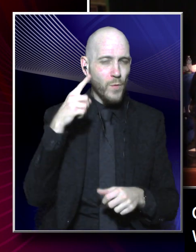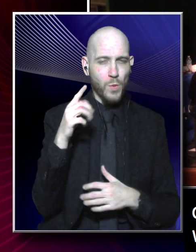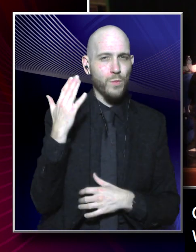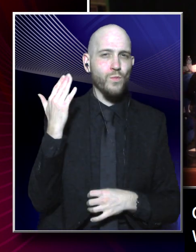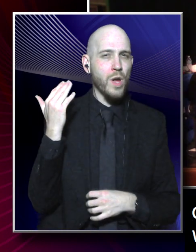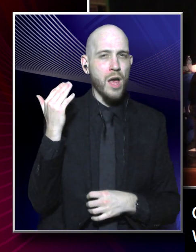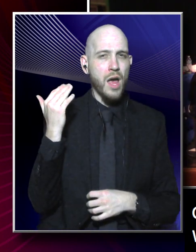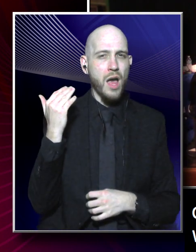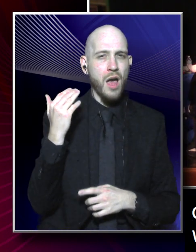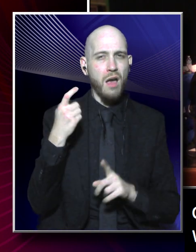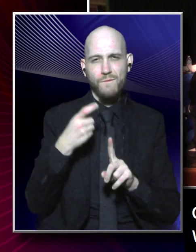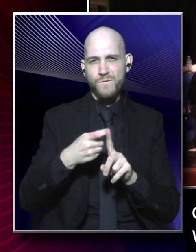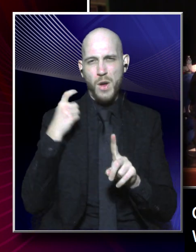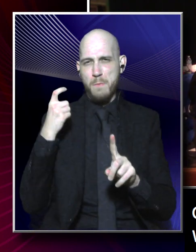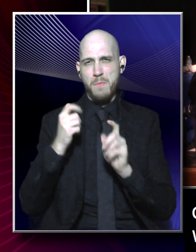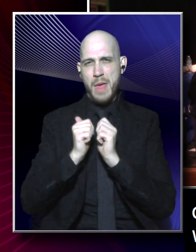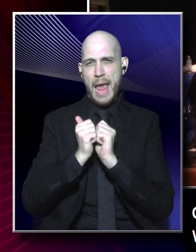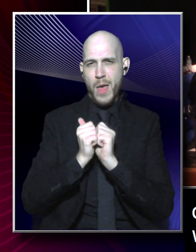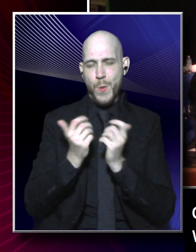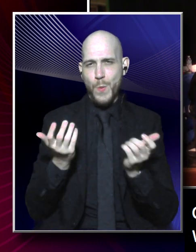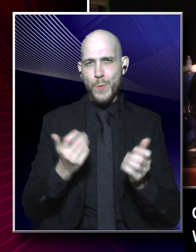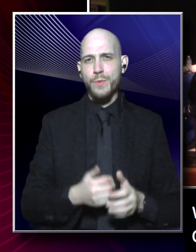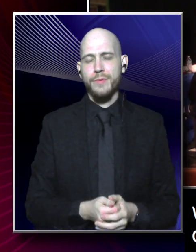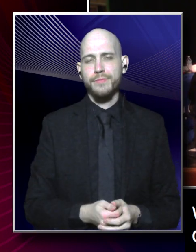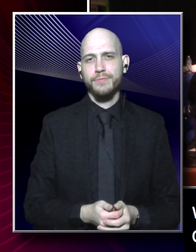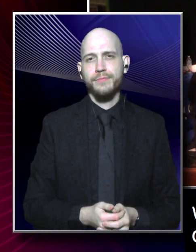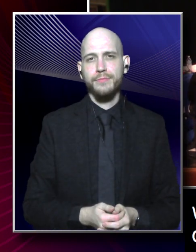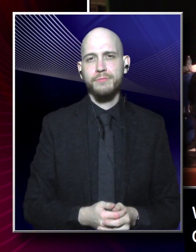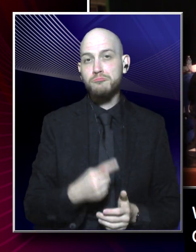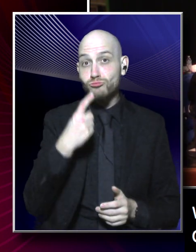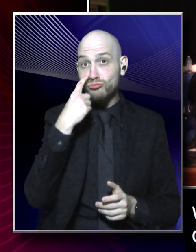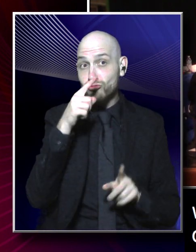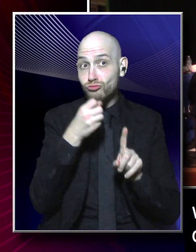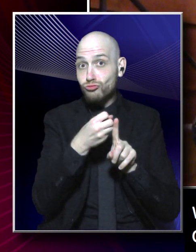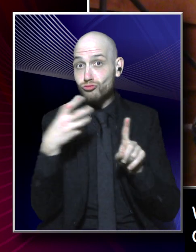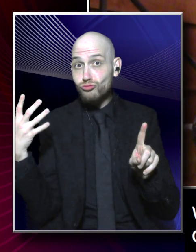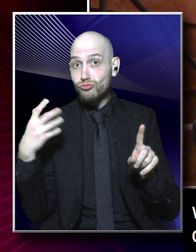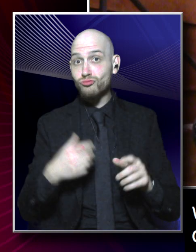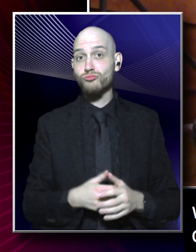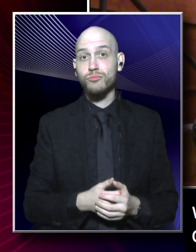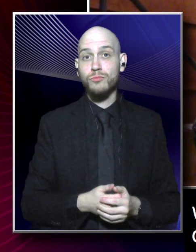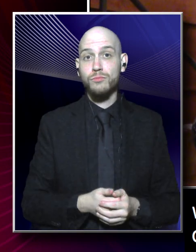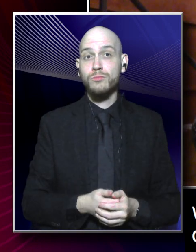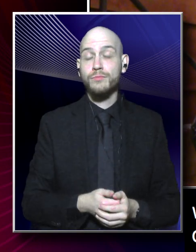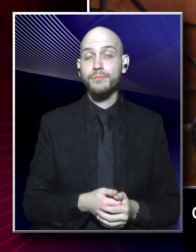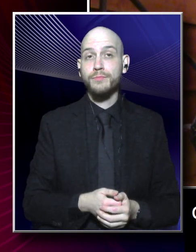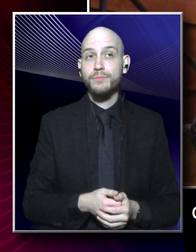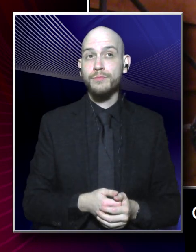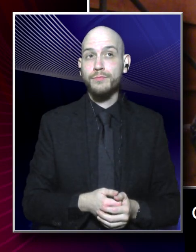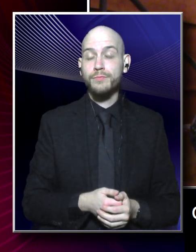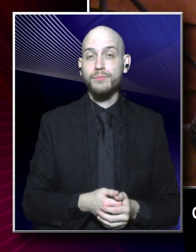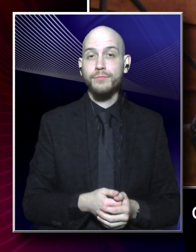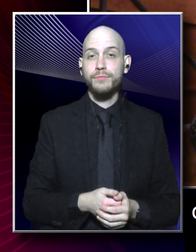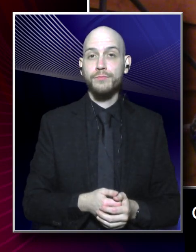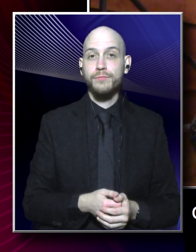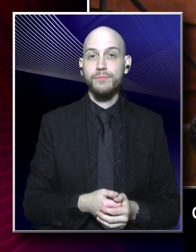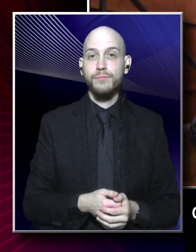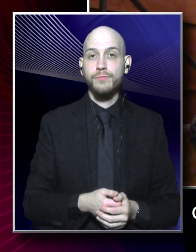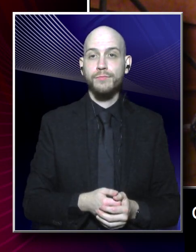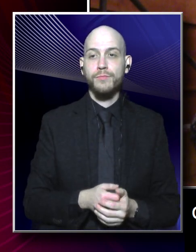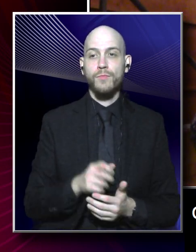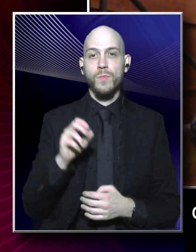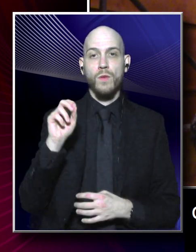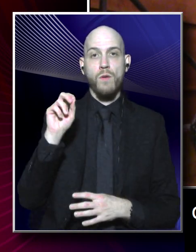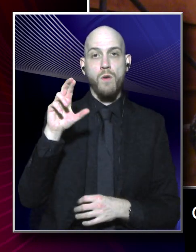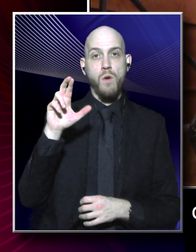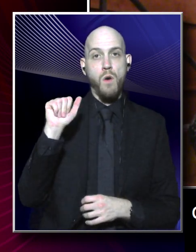What is the source of that issue, if you could? Honestly, it goes back to, I think we need to